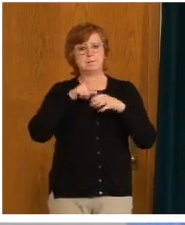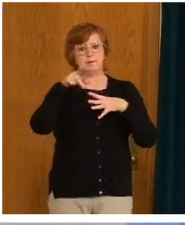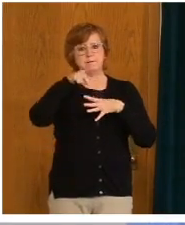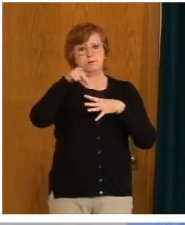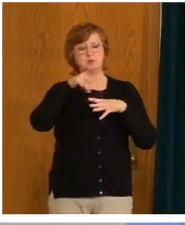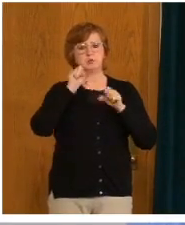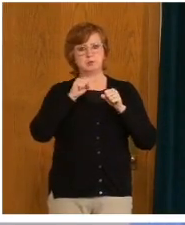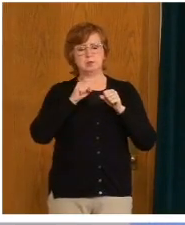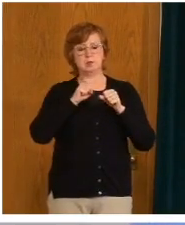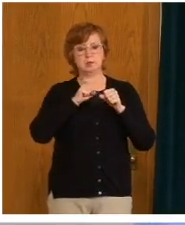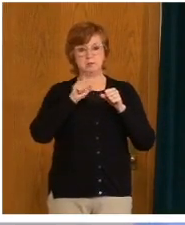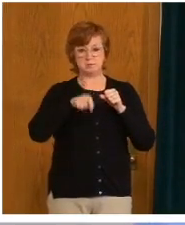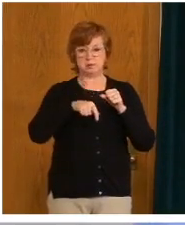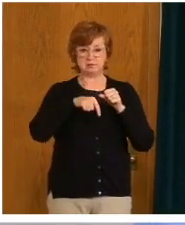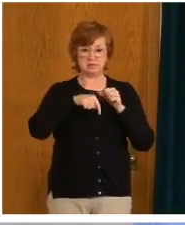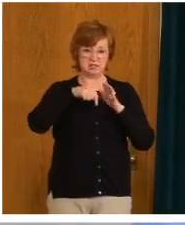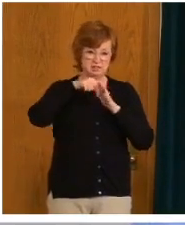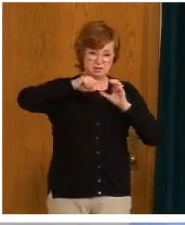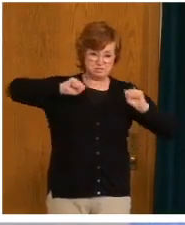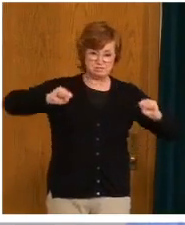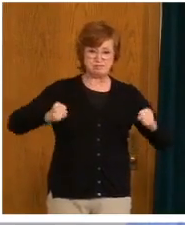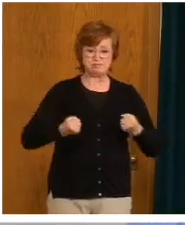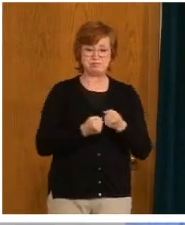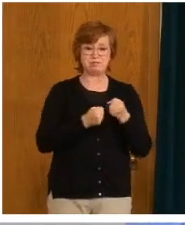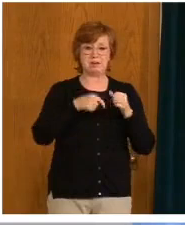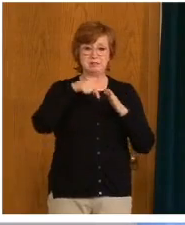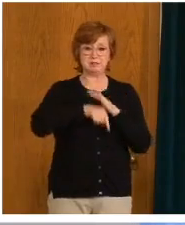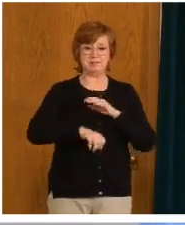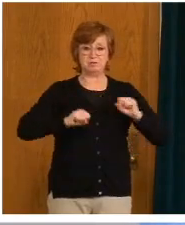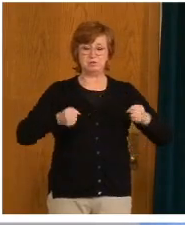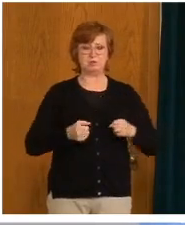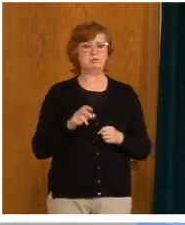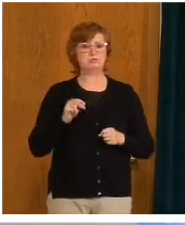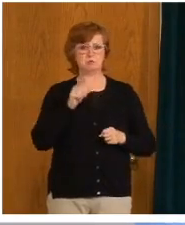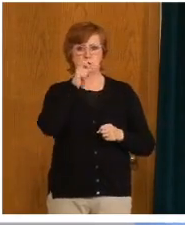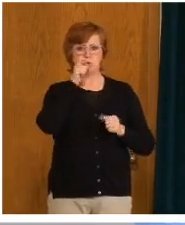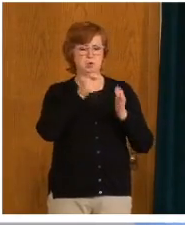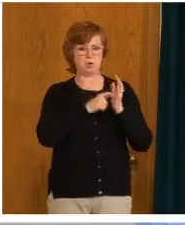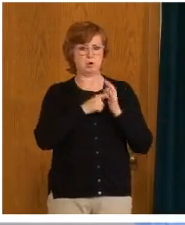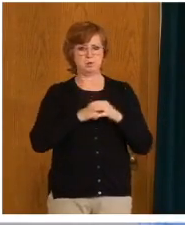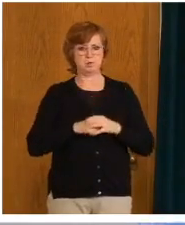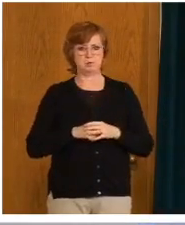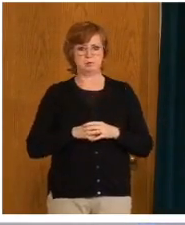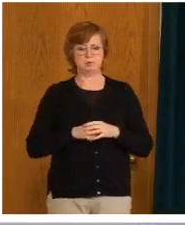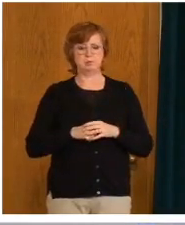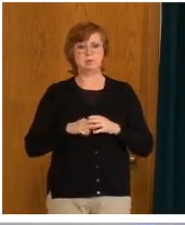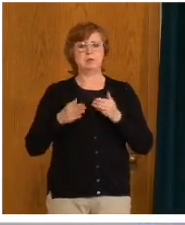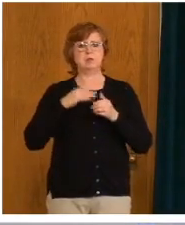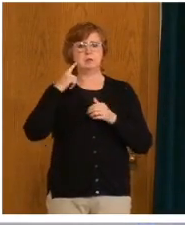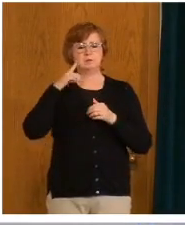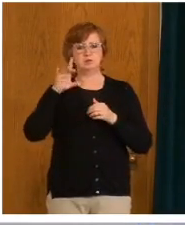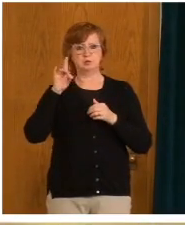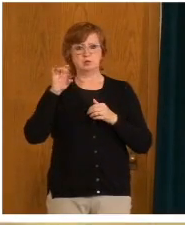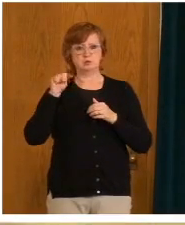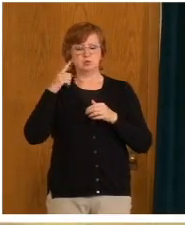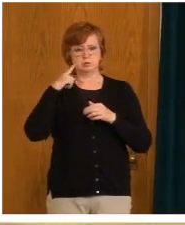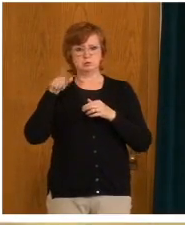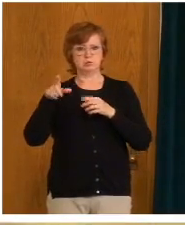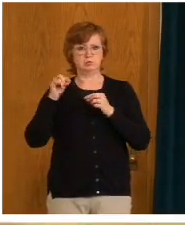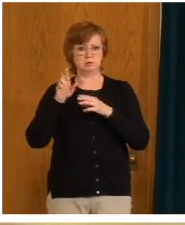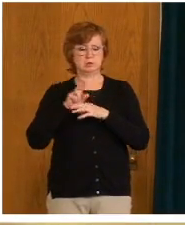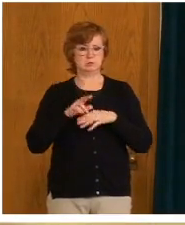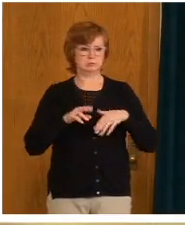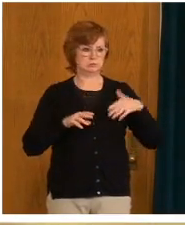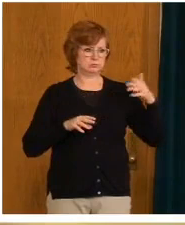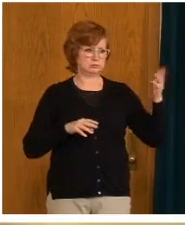stored in an unfrozen state. We'll make it a lot easier for pharmacies to book appointments and then to book them out. I would just add to that a